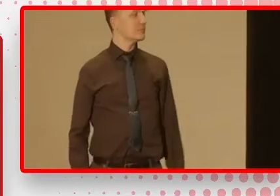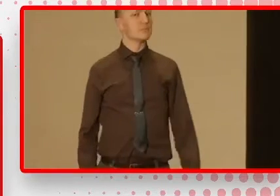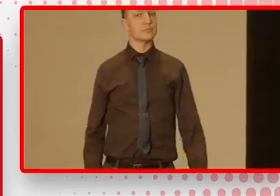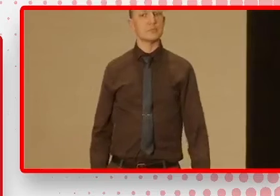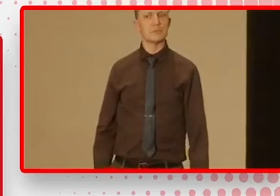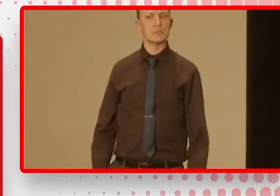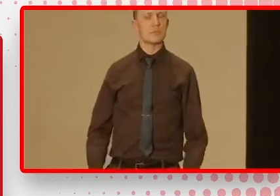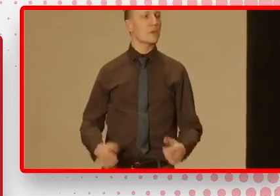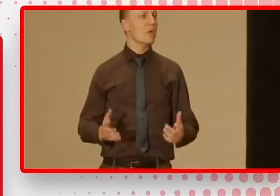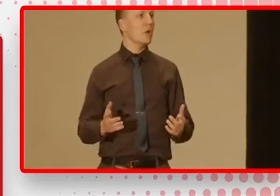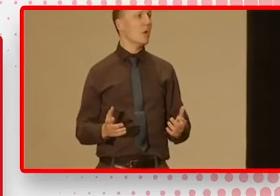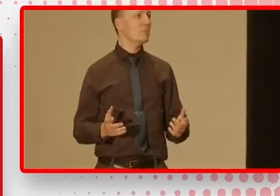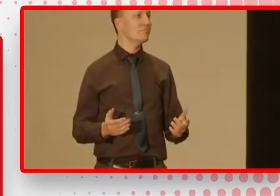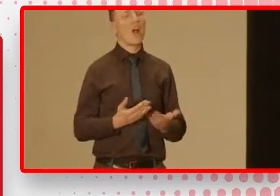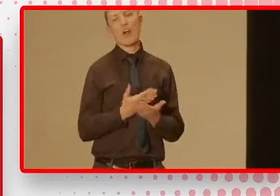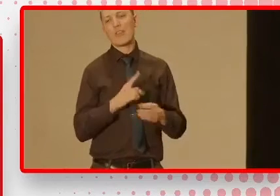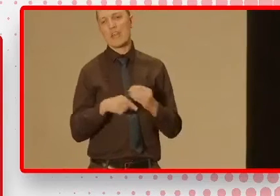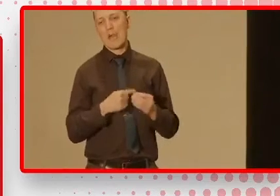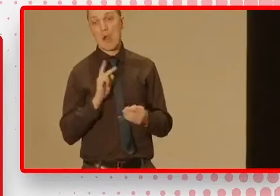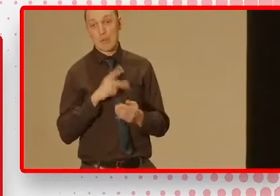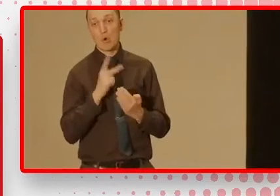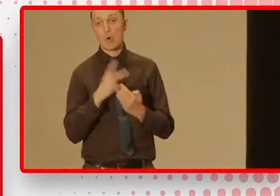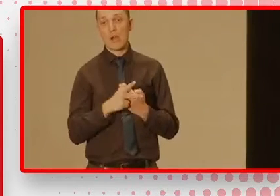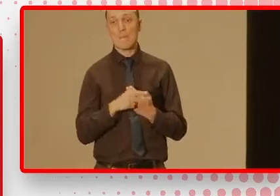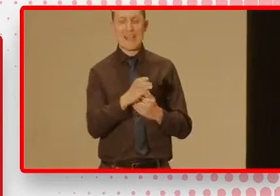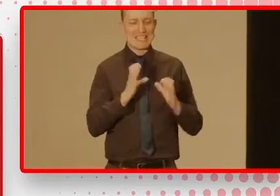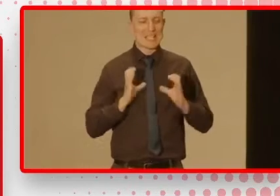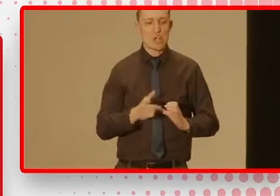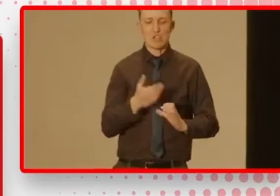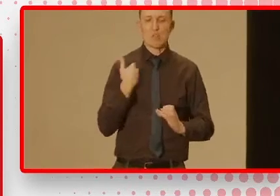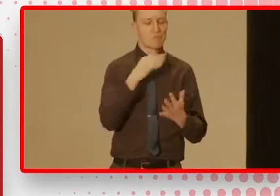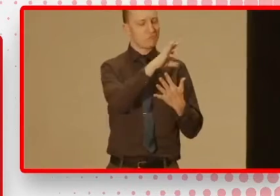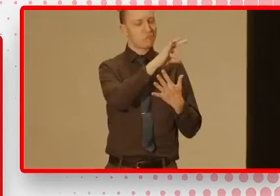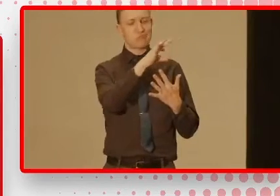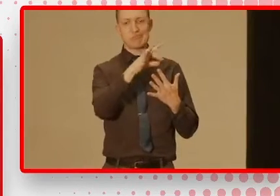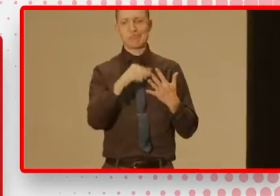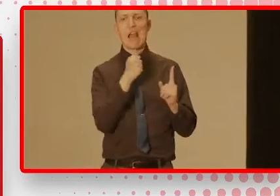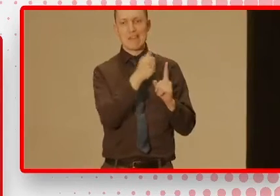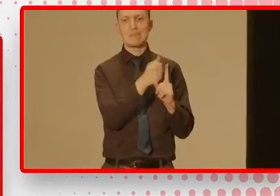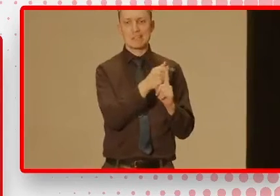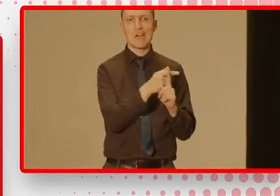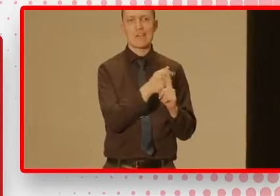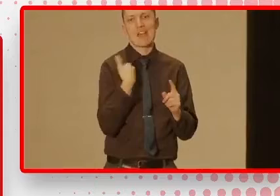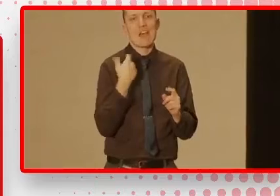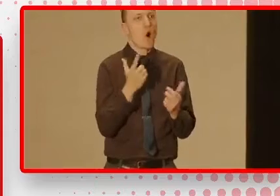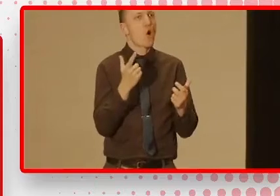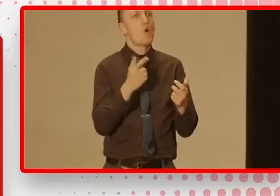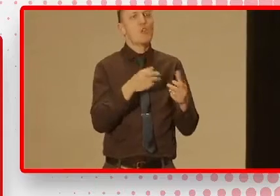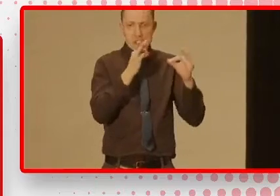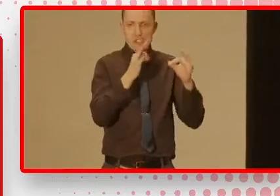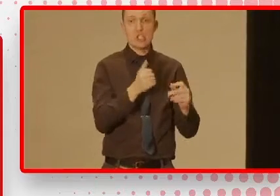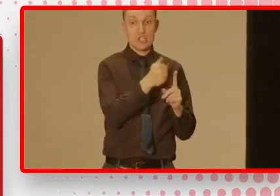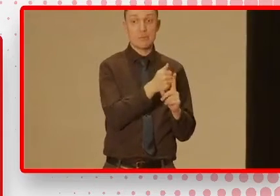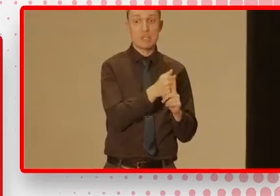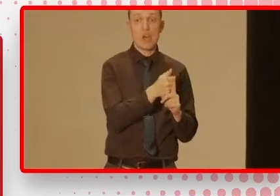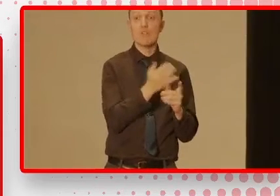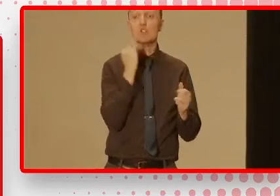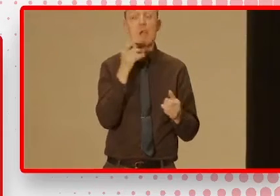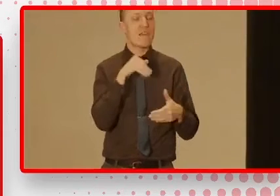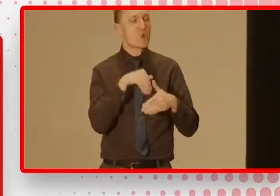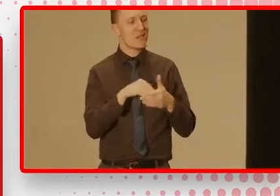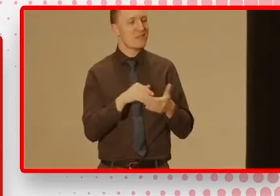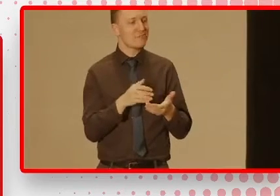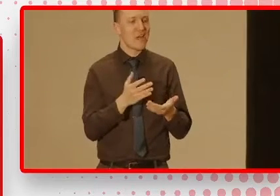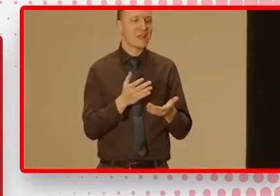The good thing about our program is the customer has all the choices and all the decisions. So if you're in a school district